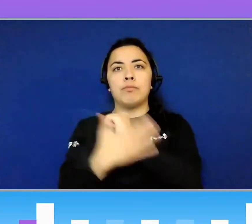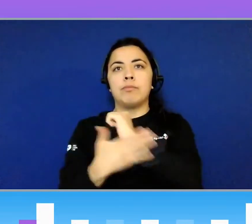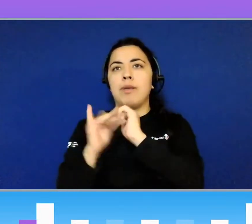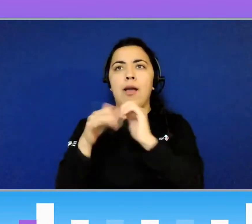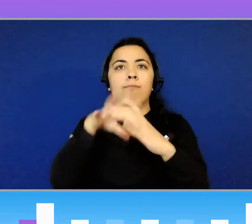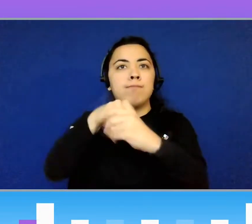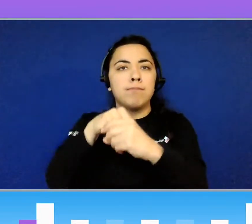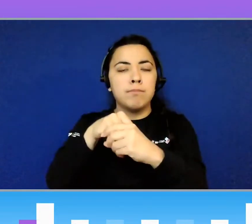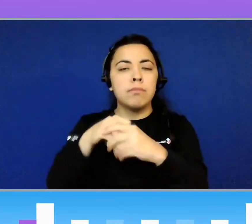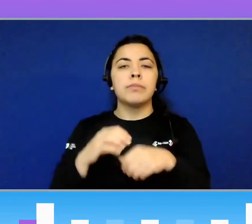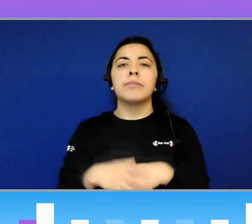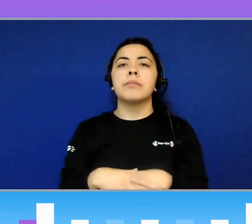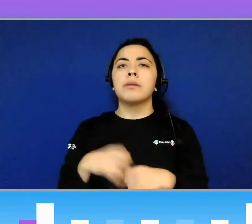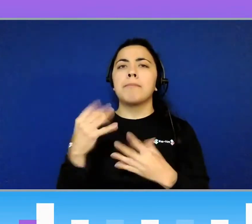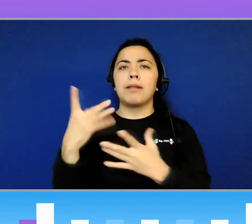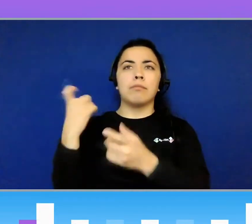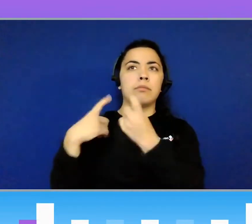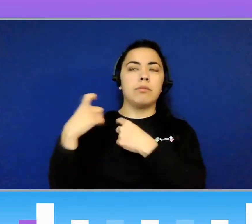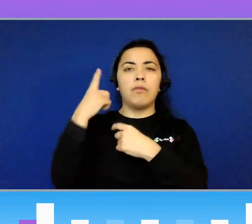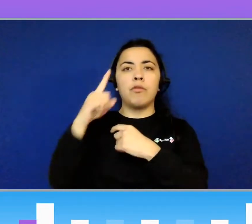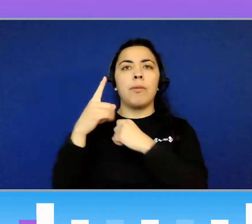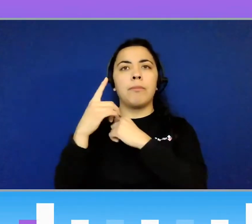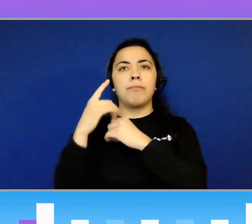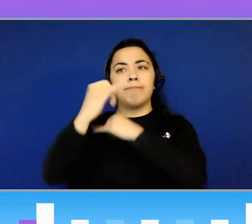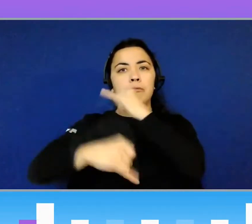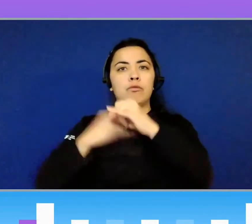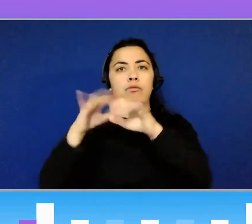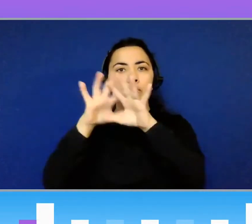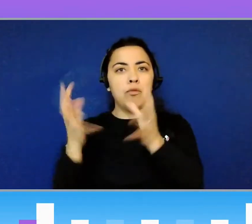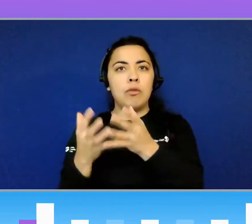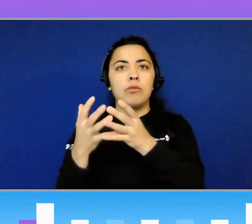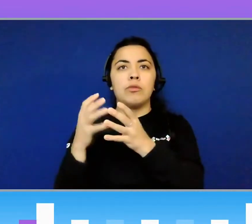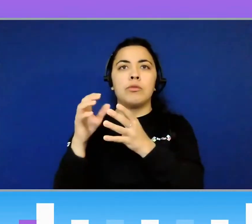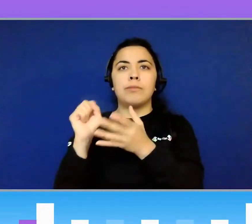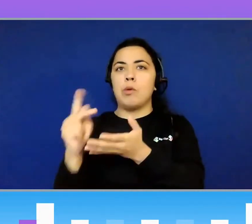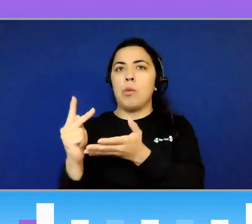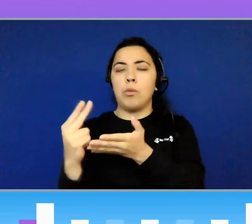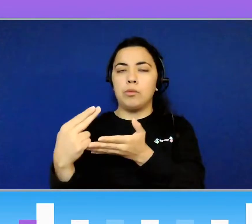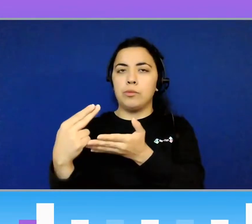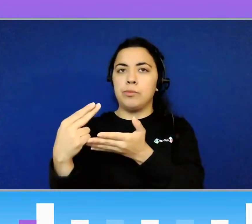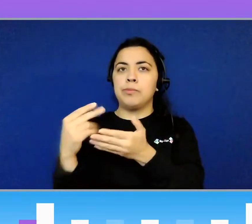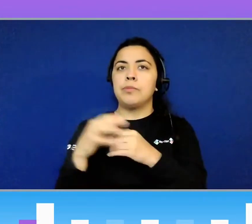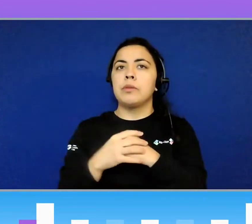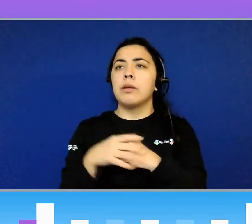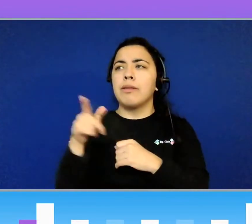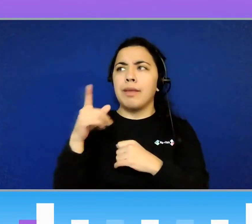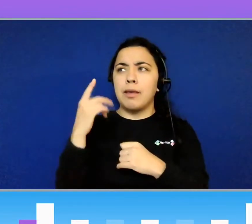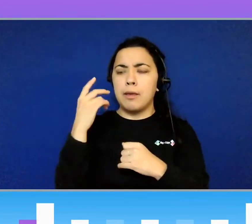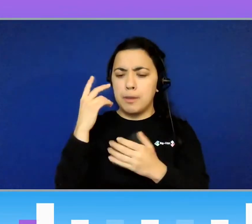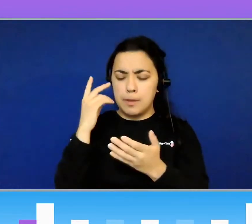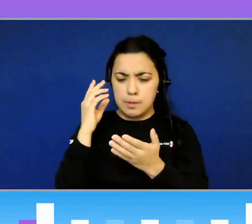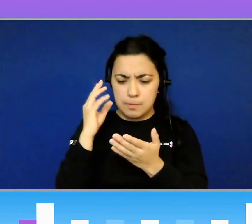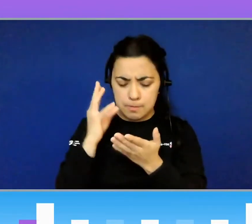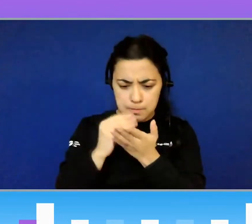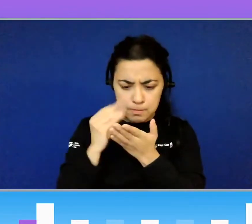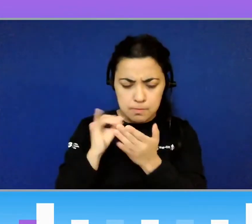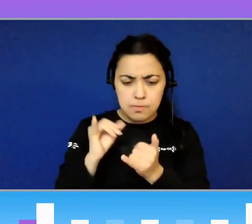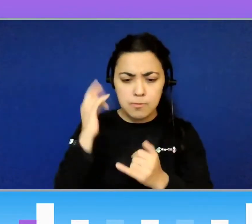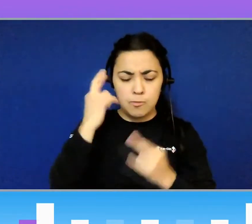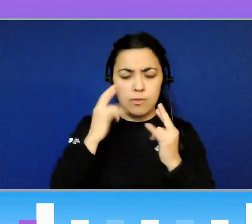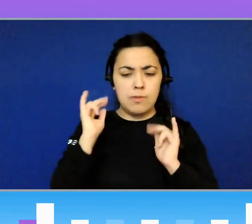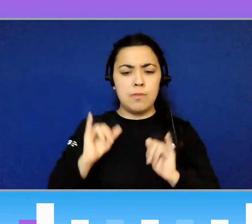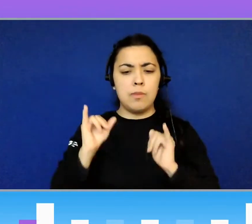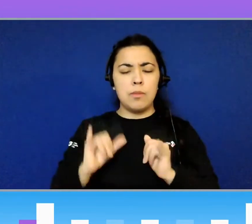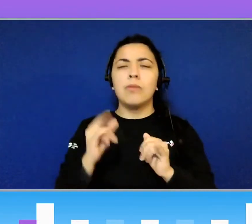a lot of questions from international stakeholders, because they are realizing they are, for example,